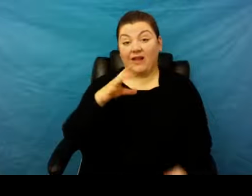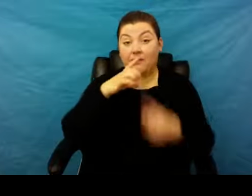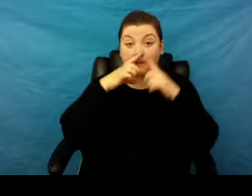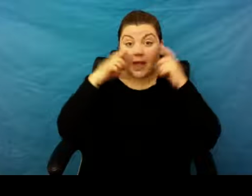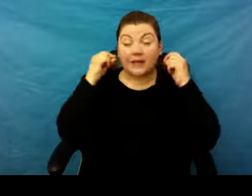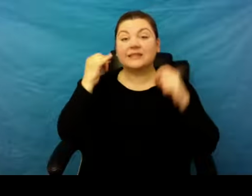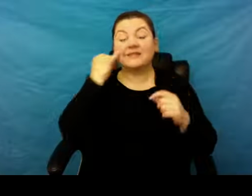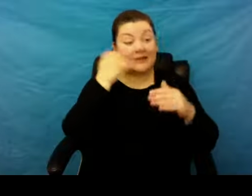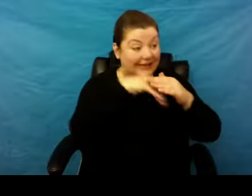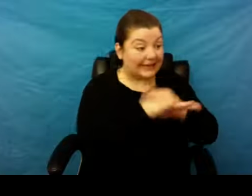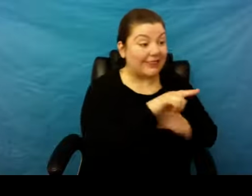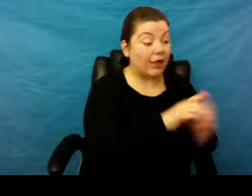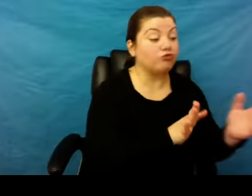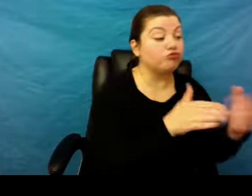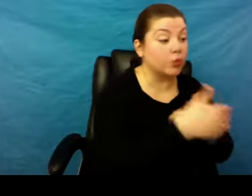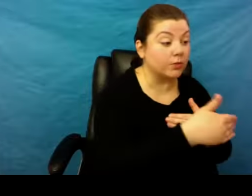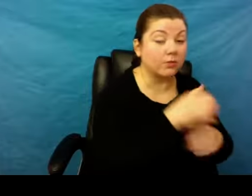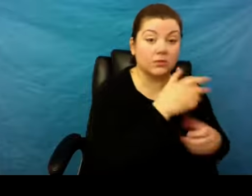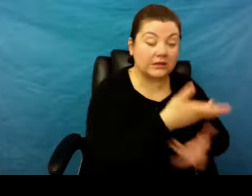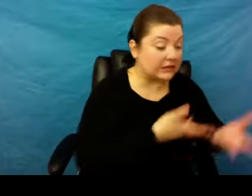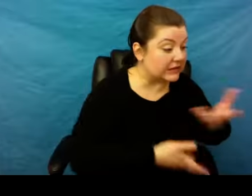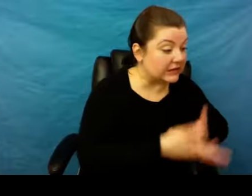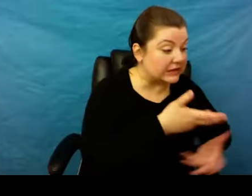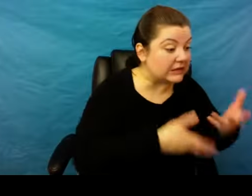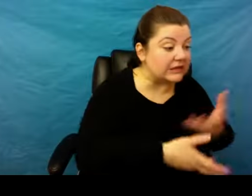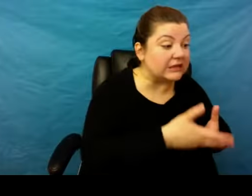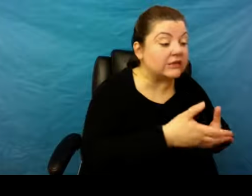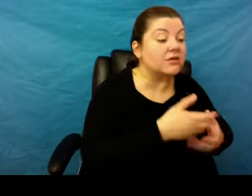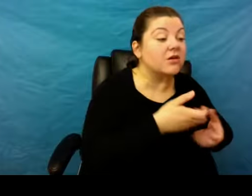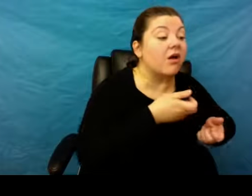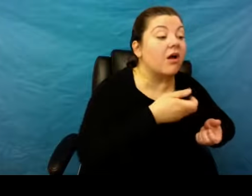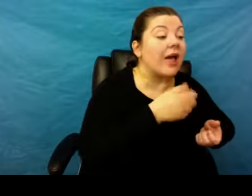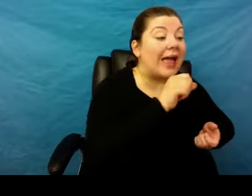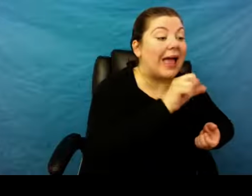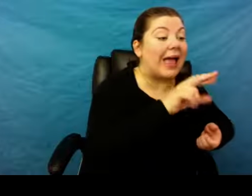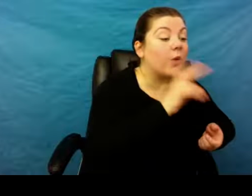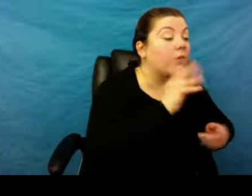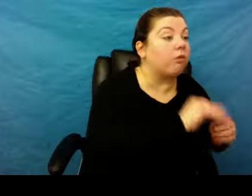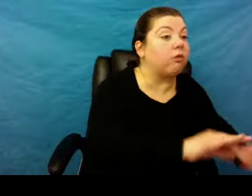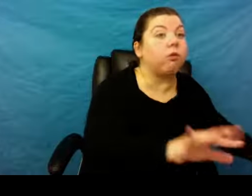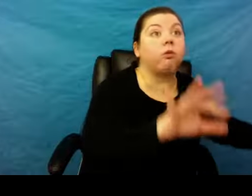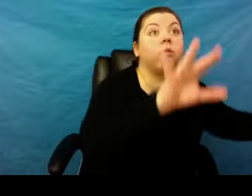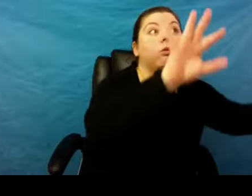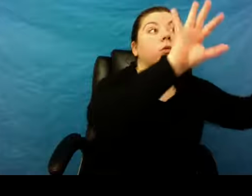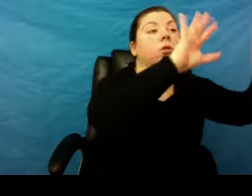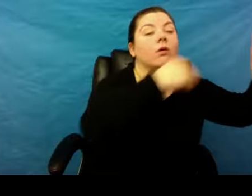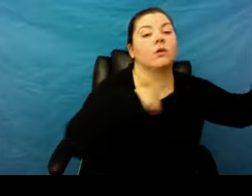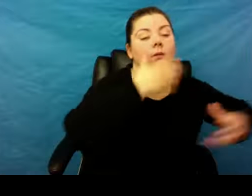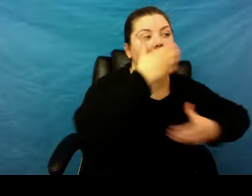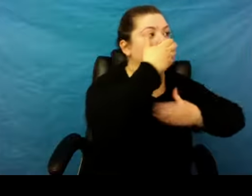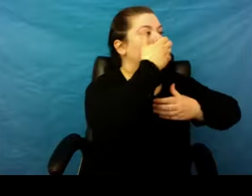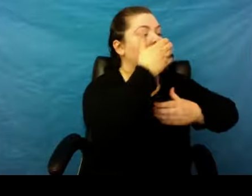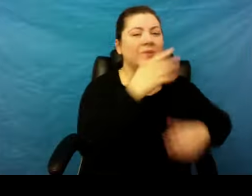doing something that's going to make them have aerosolization of the virus. That is no one in the